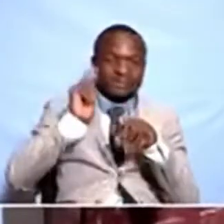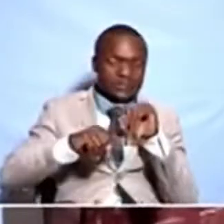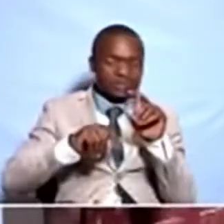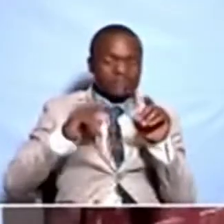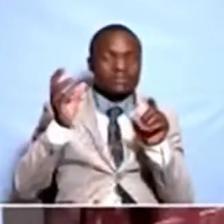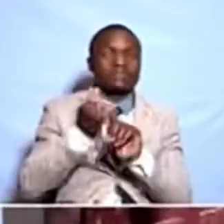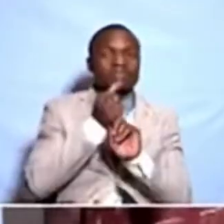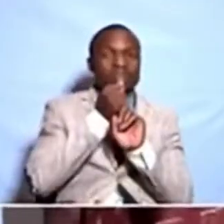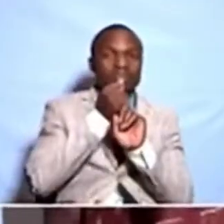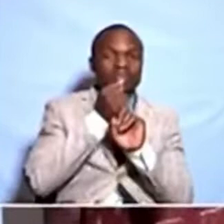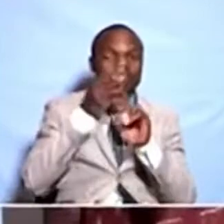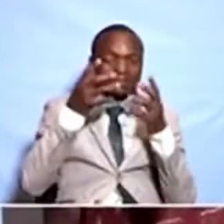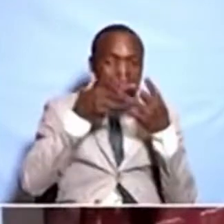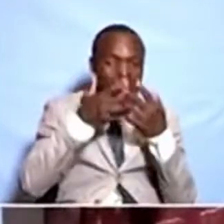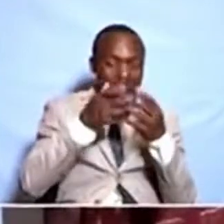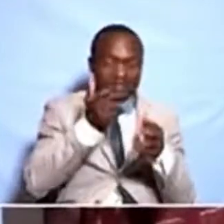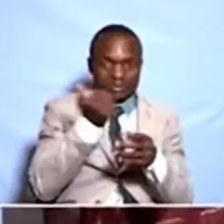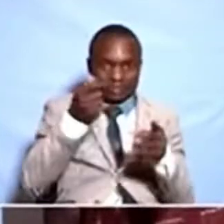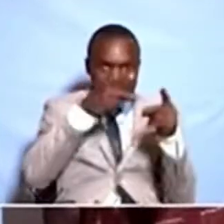from anywhere,